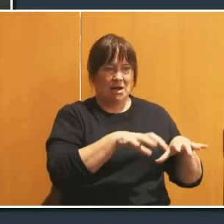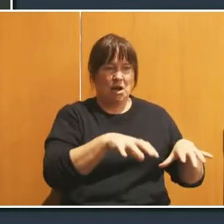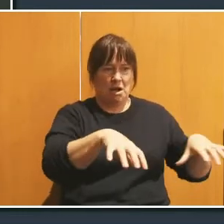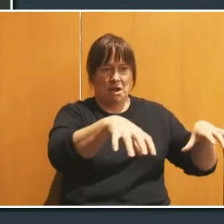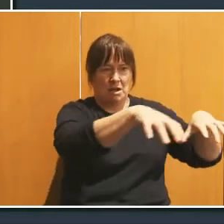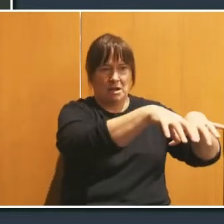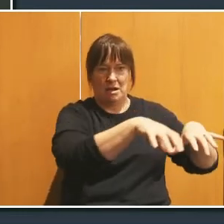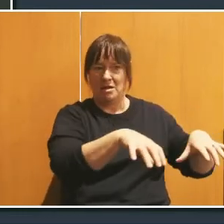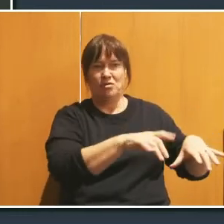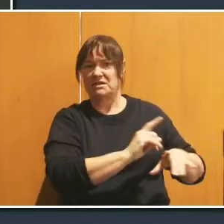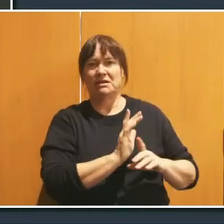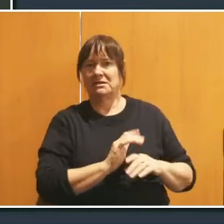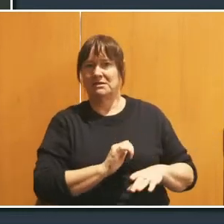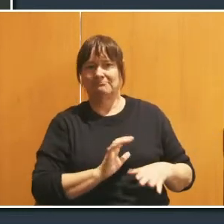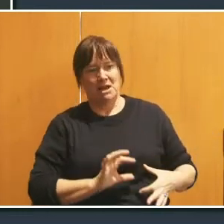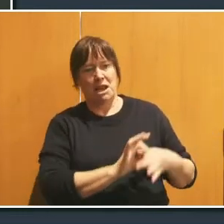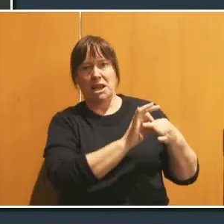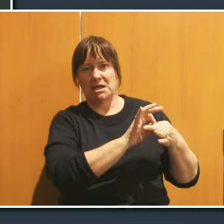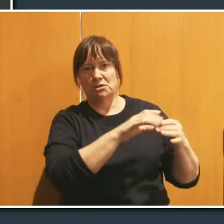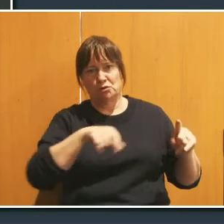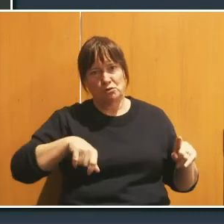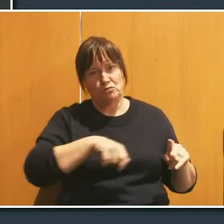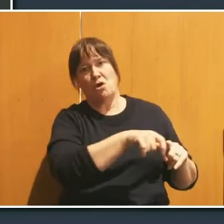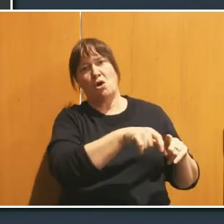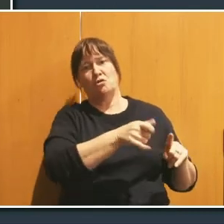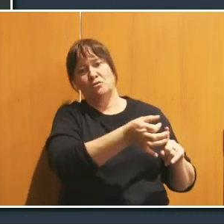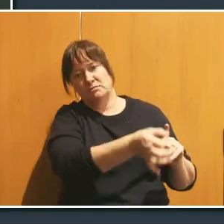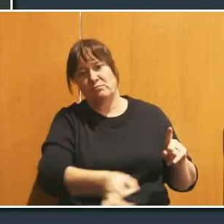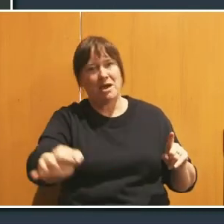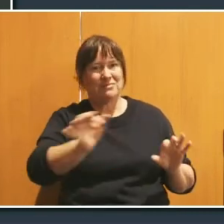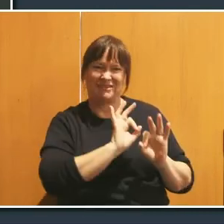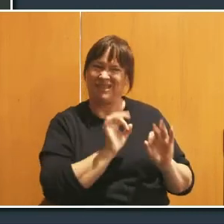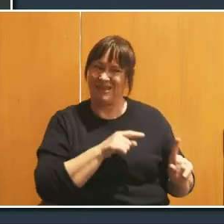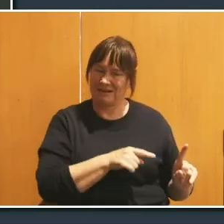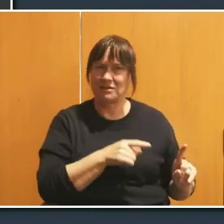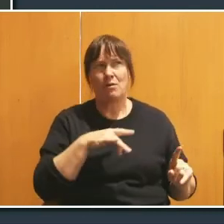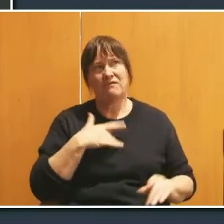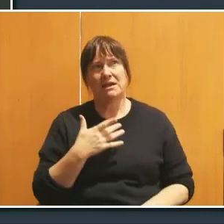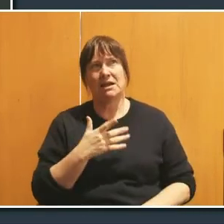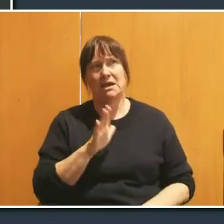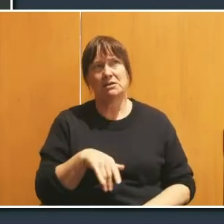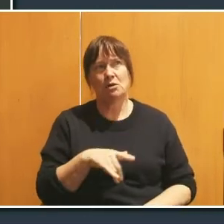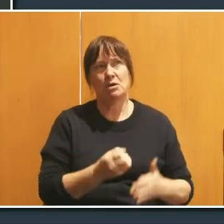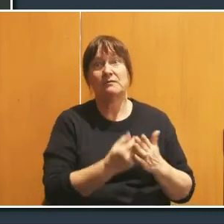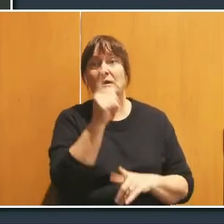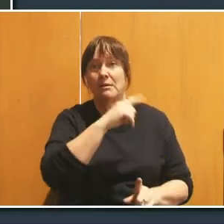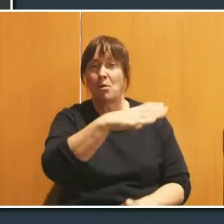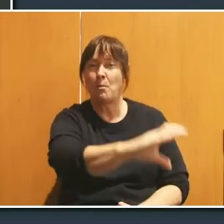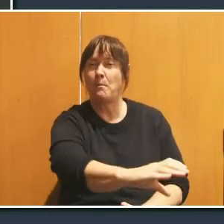to be some thought about when these contributions are paid and how these numbers are